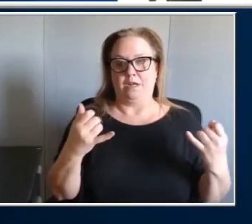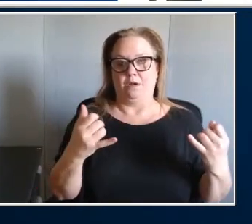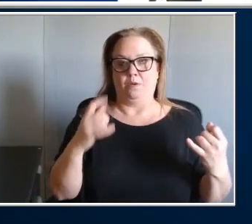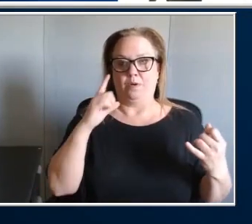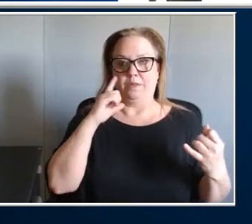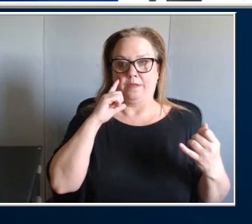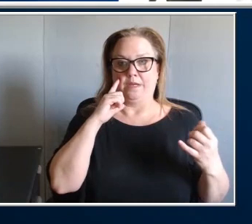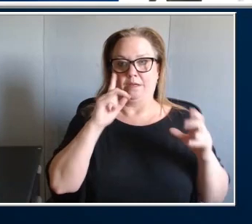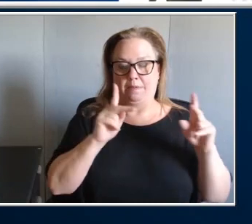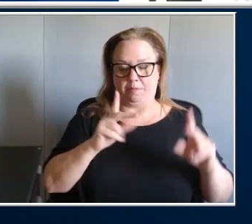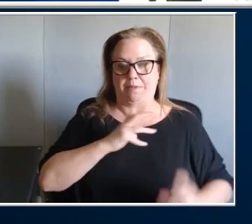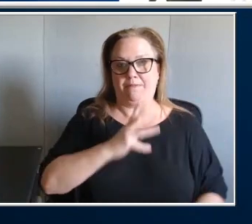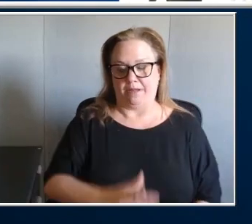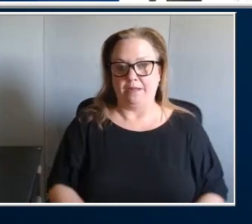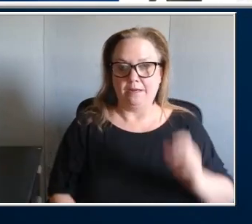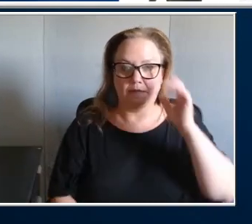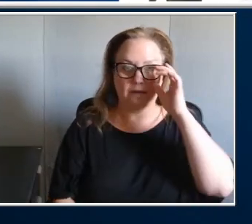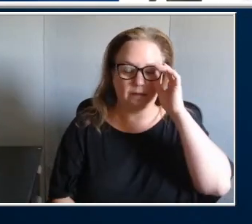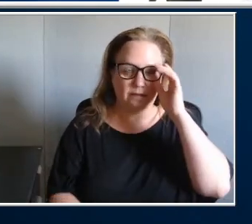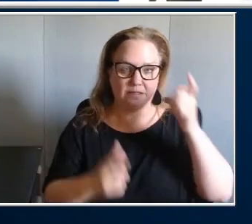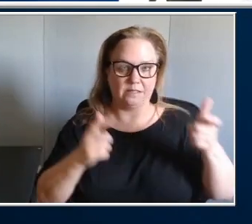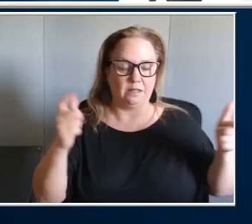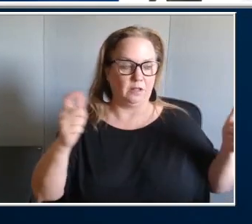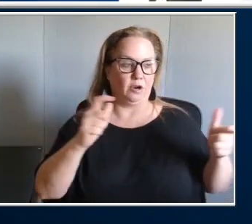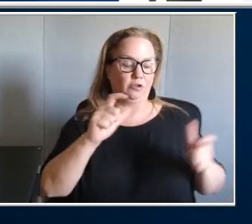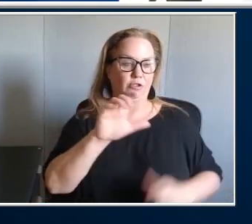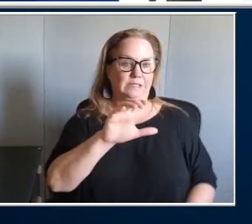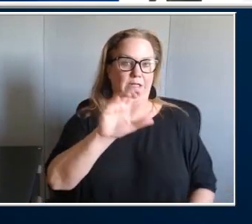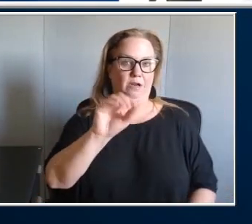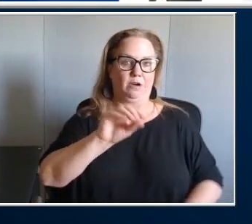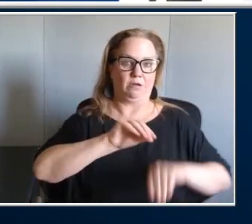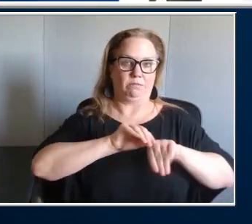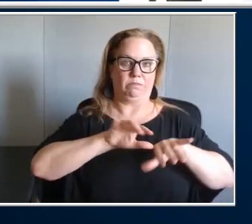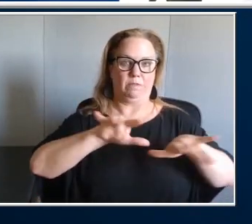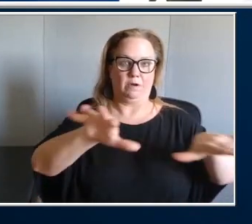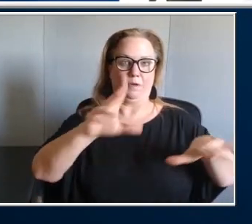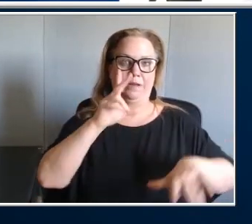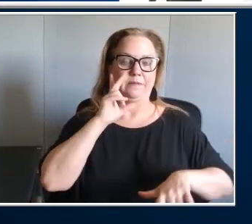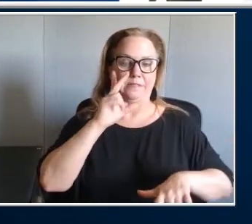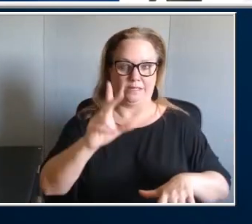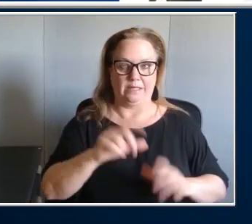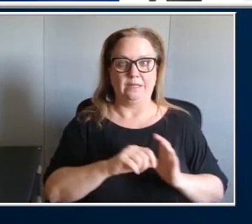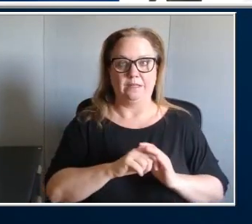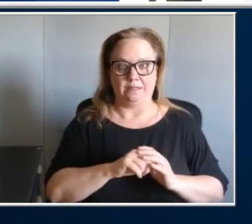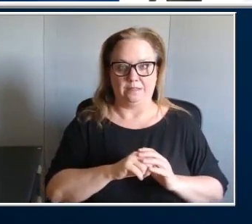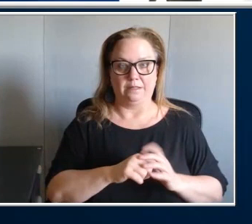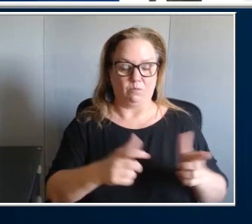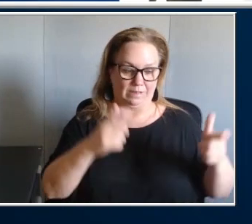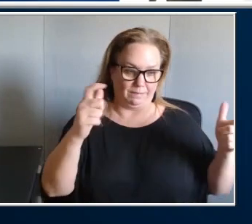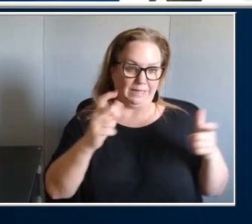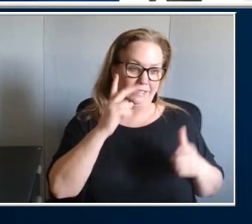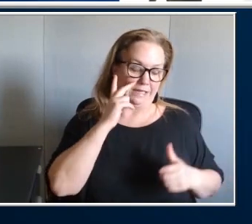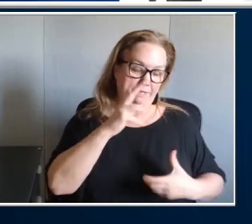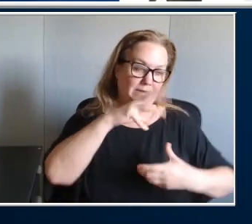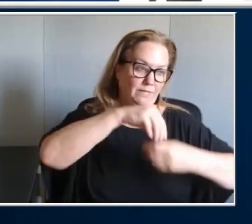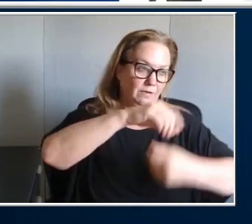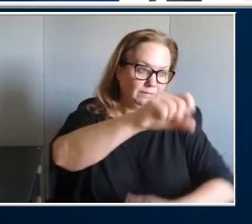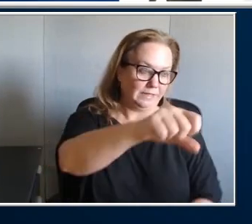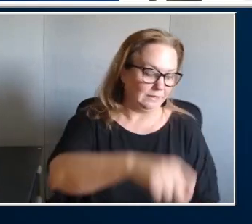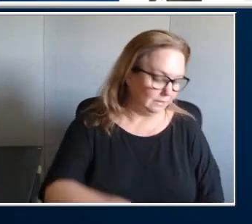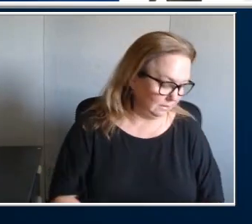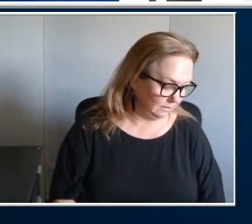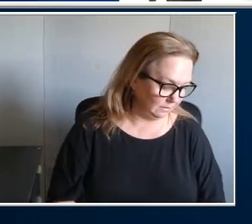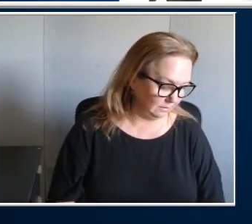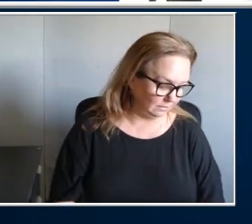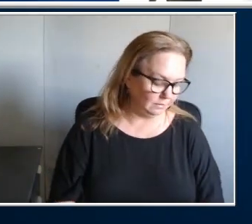everybody's going to do fine. Good. And this is one of the larger carbon monoxide outbreaks we've seen in a while. It's one of the biggest I've ever been involved in, yes. Yeah. Well, let's